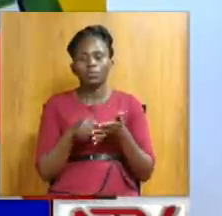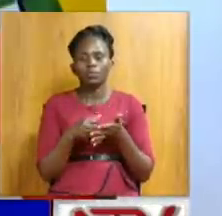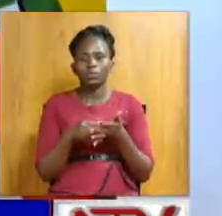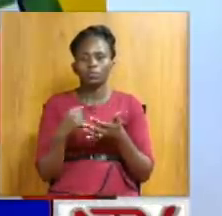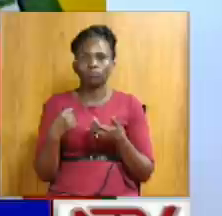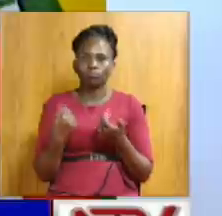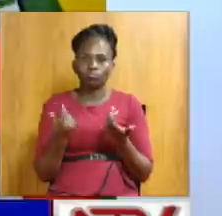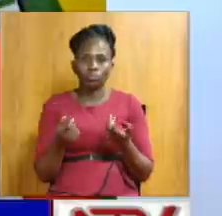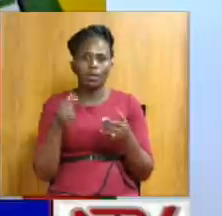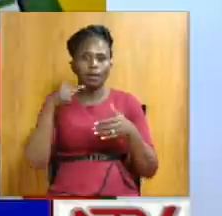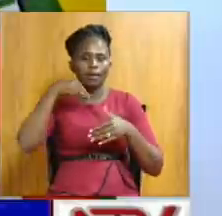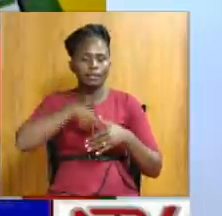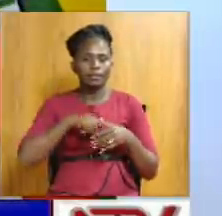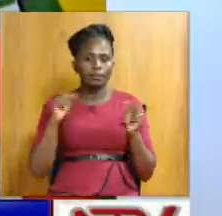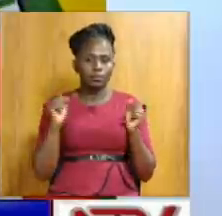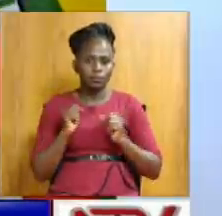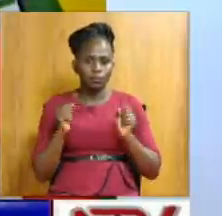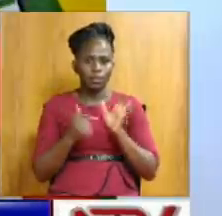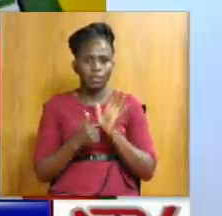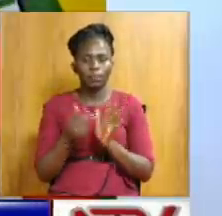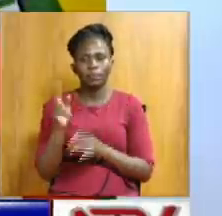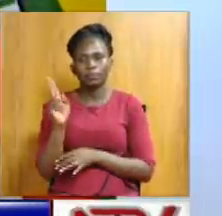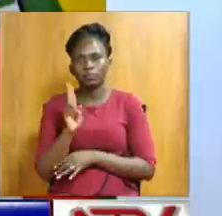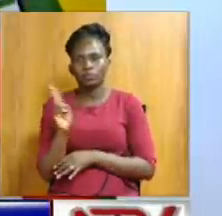diabetes, blood pressure, etc.